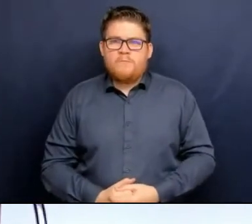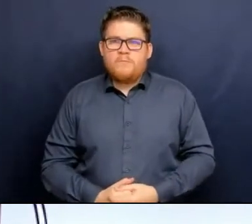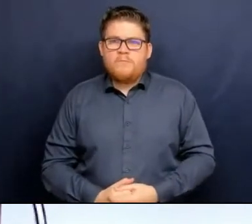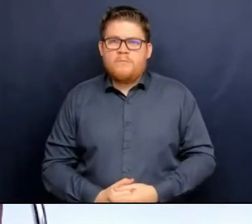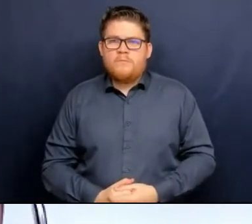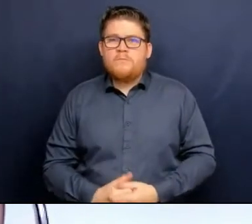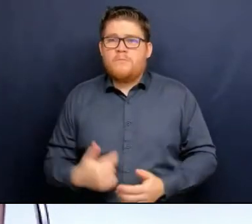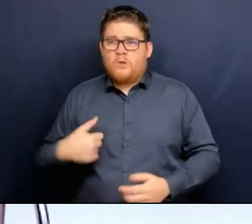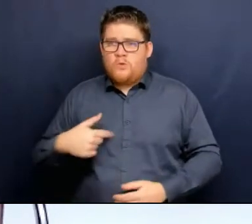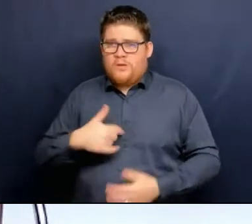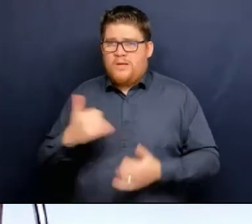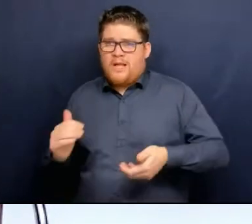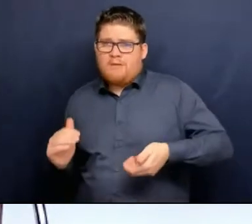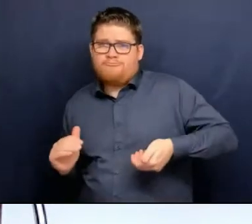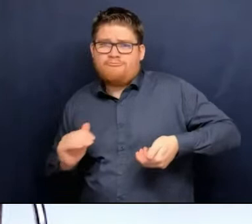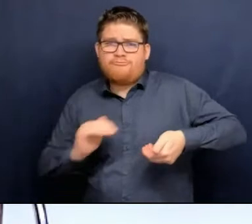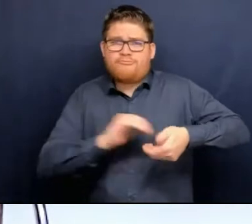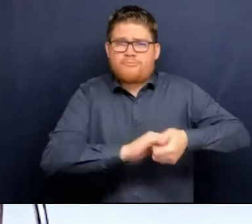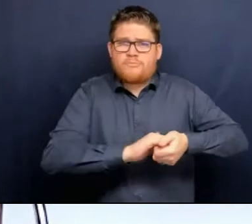This framework